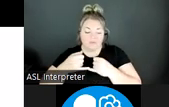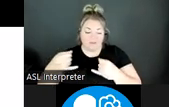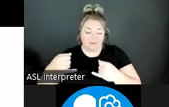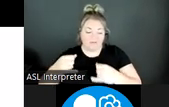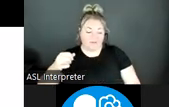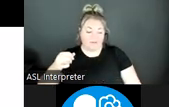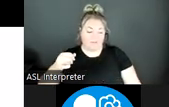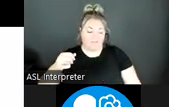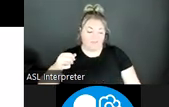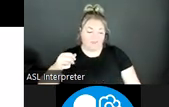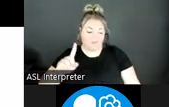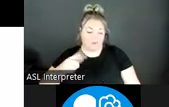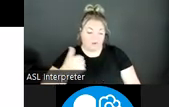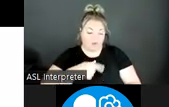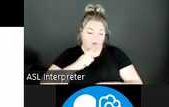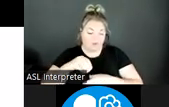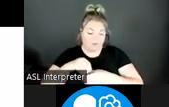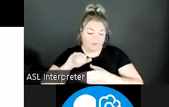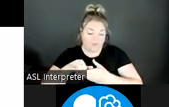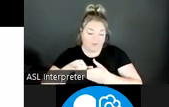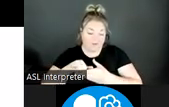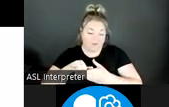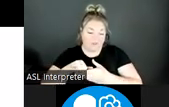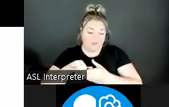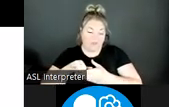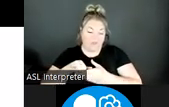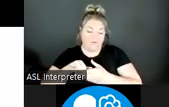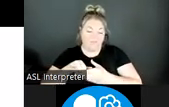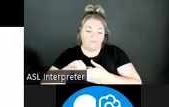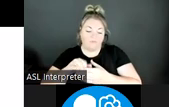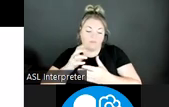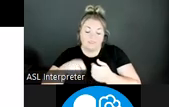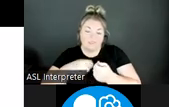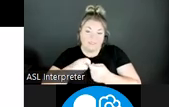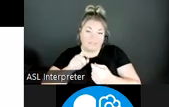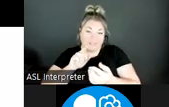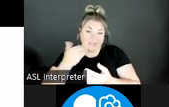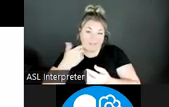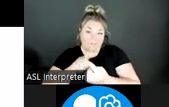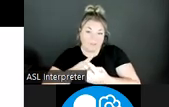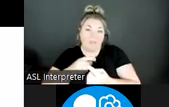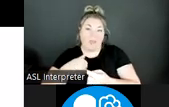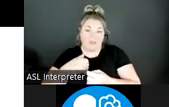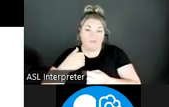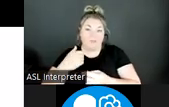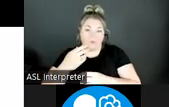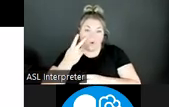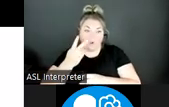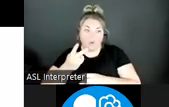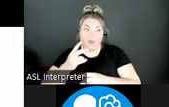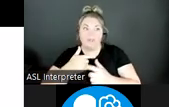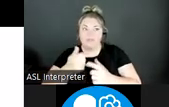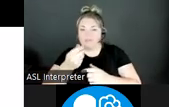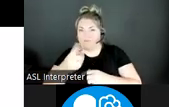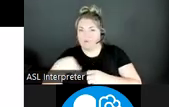we're at in that. I know I met with you all specifically last month and also saw a number of you at our stakeholder